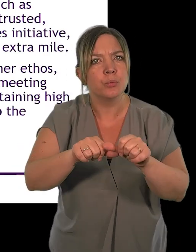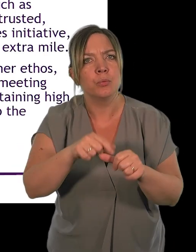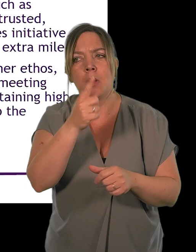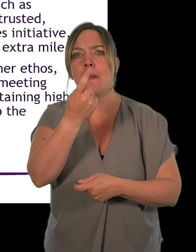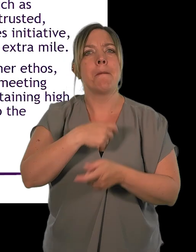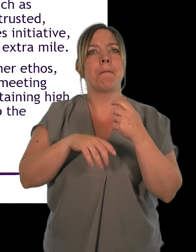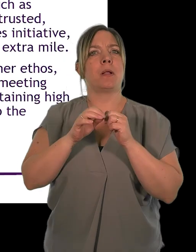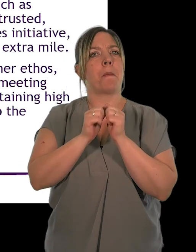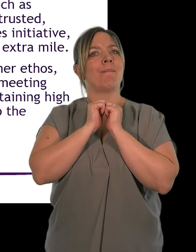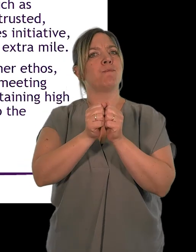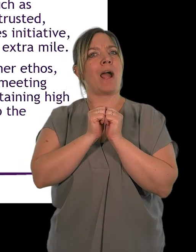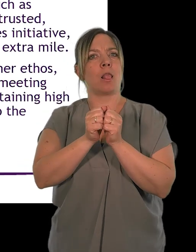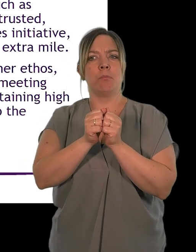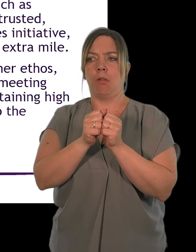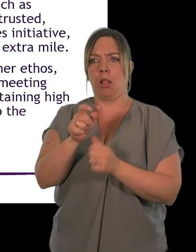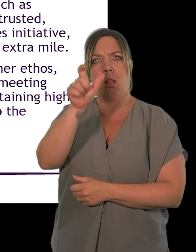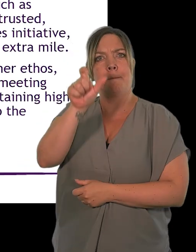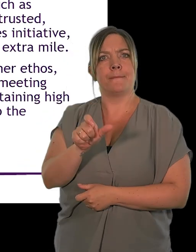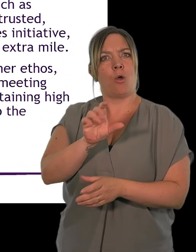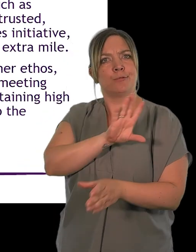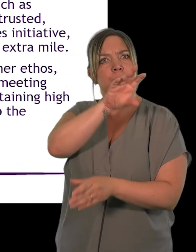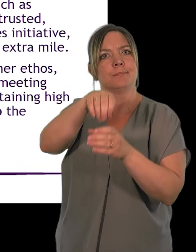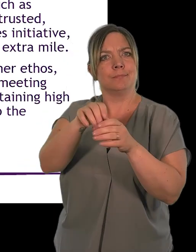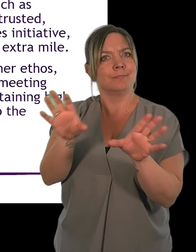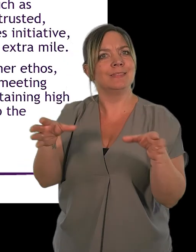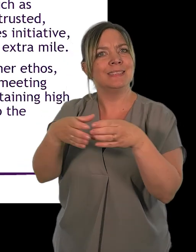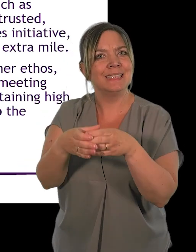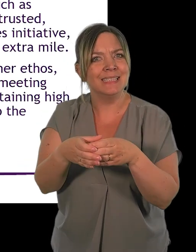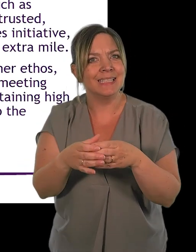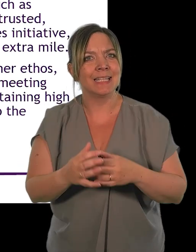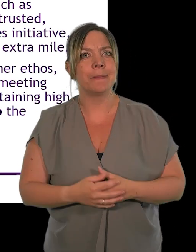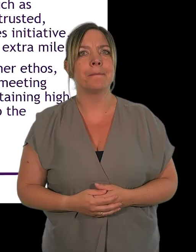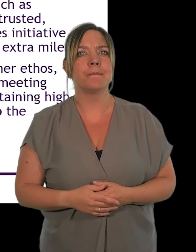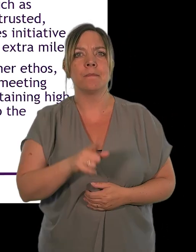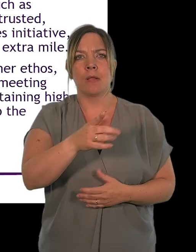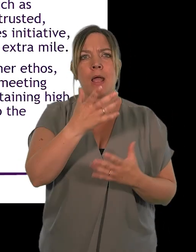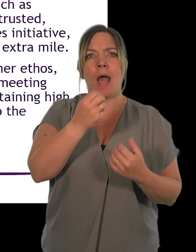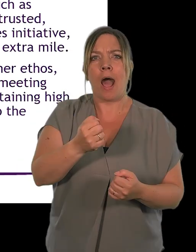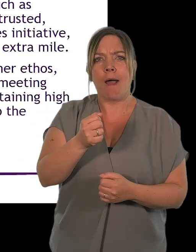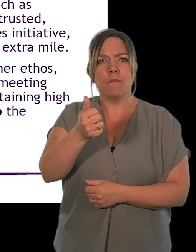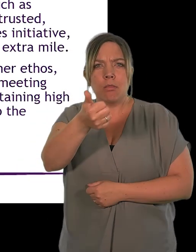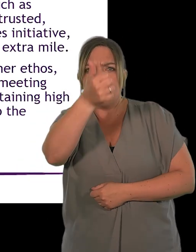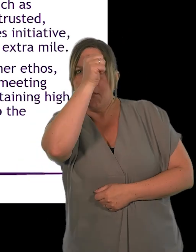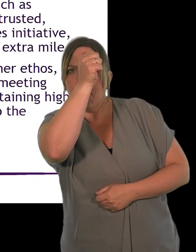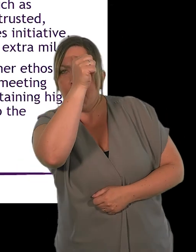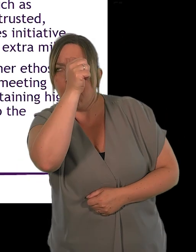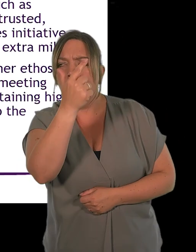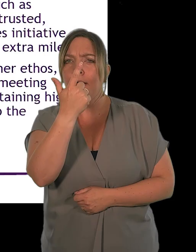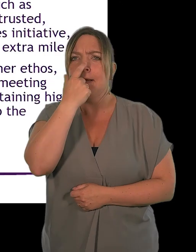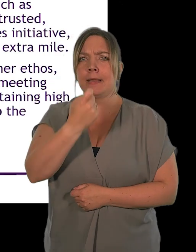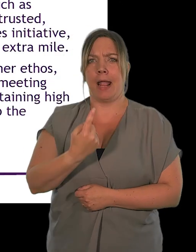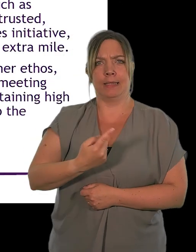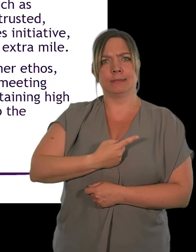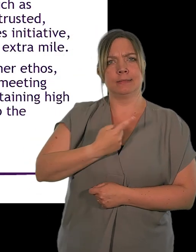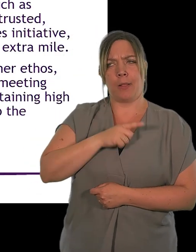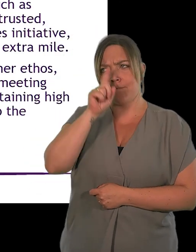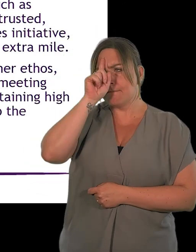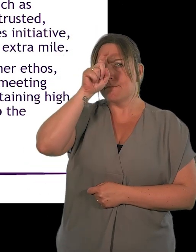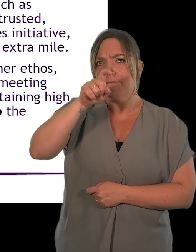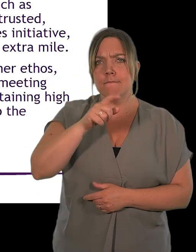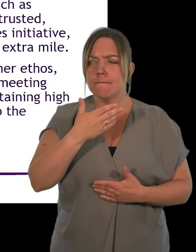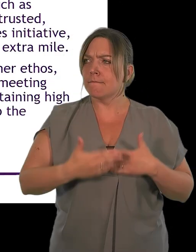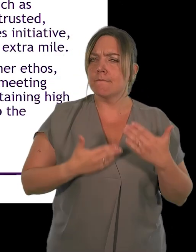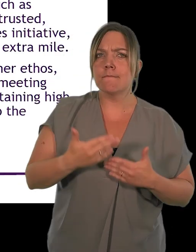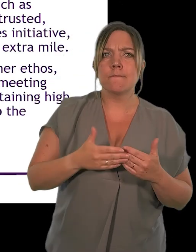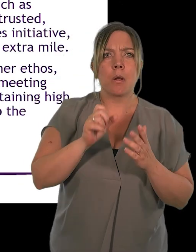having the aptitude to take initiative on projects and processes, having good depth of